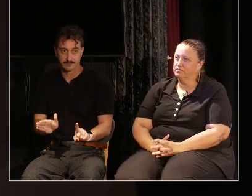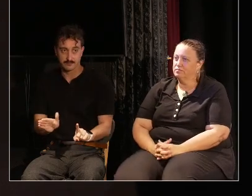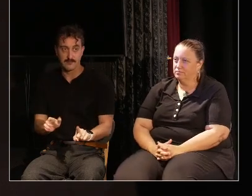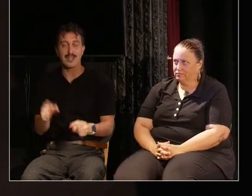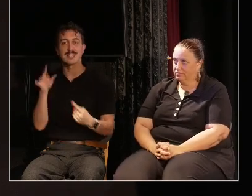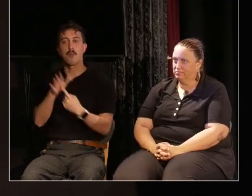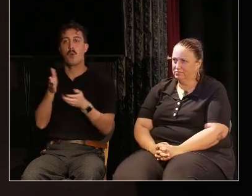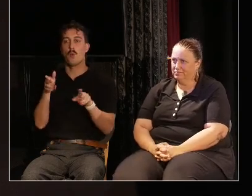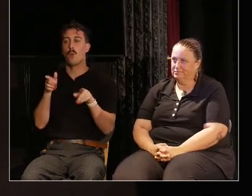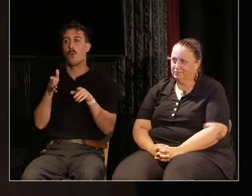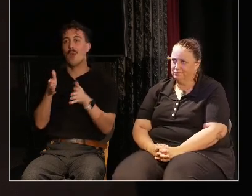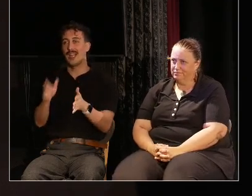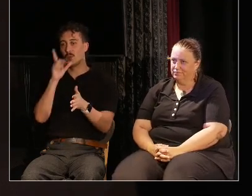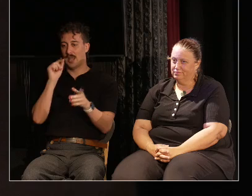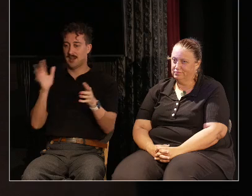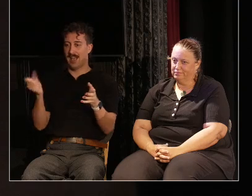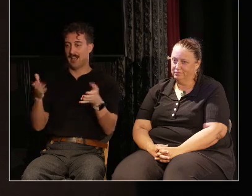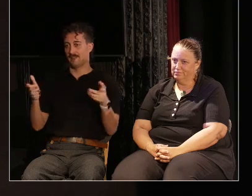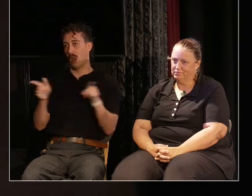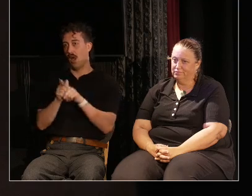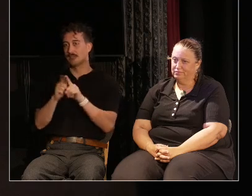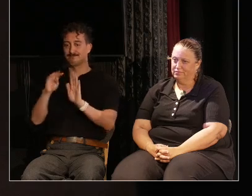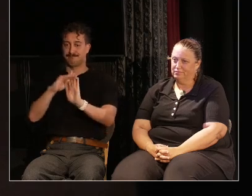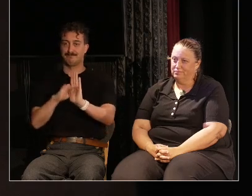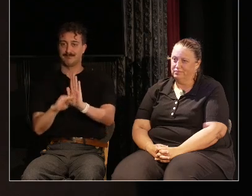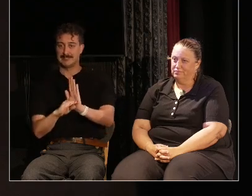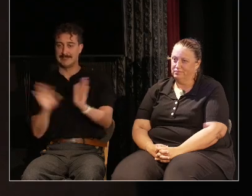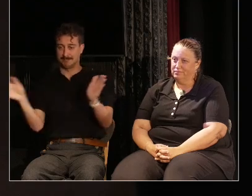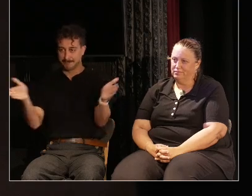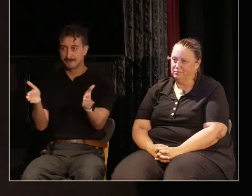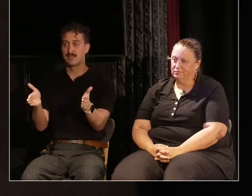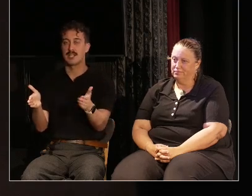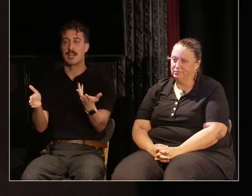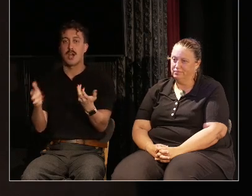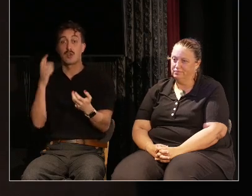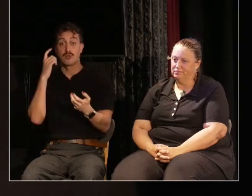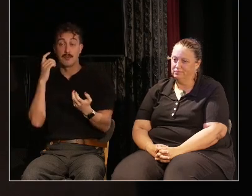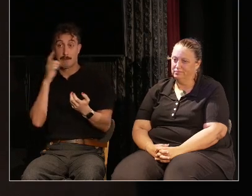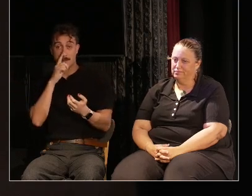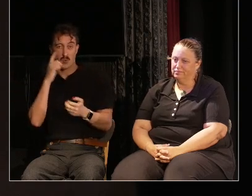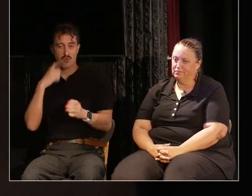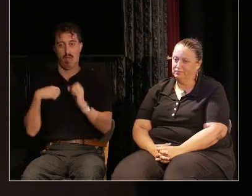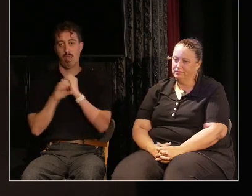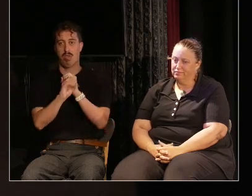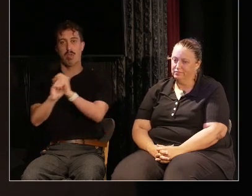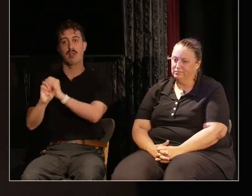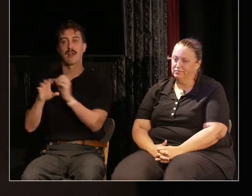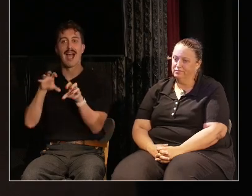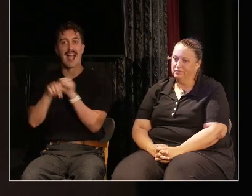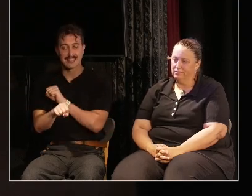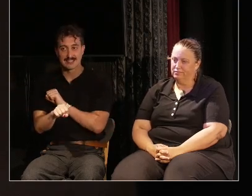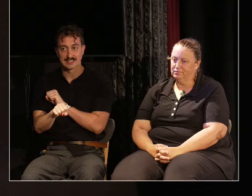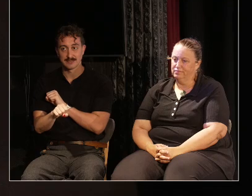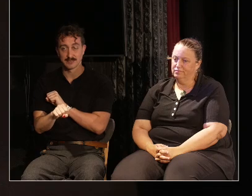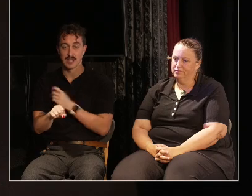guardrails against those people who are trying to promote hatred between parts of our community. legally while still being able to, speak freely